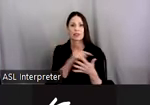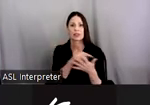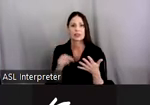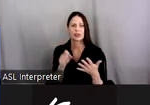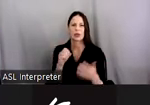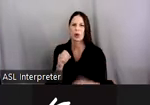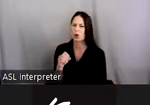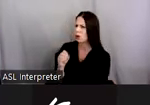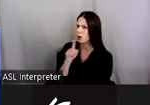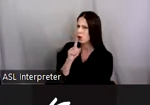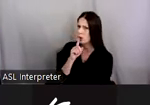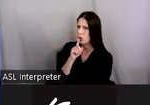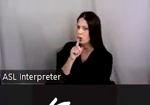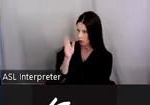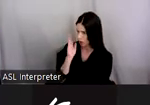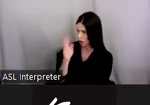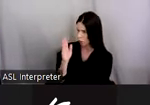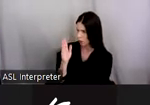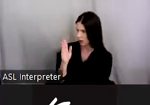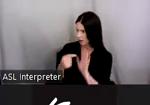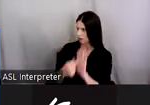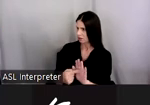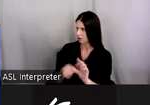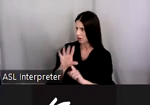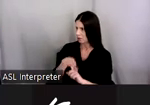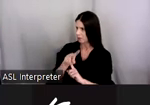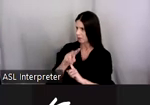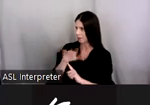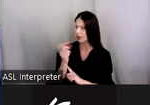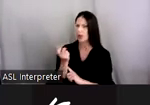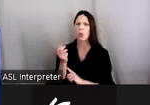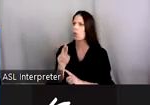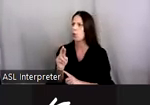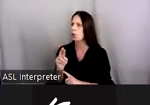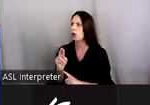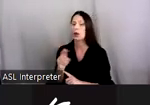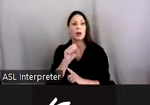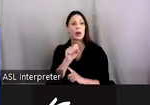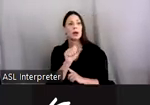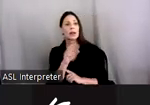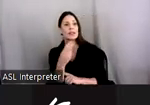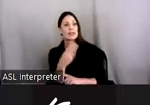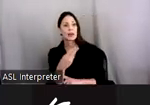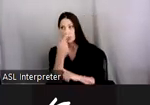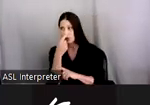are we going to play the video? Or are we just going to? Sarah, can you hit the next slide for